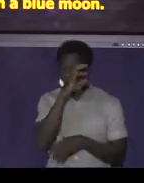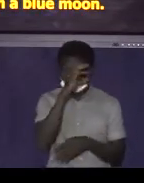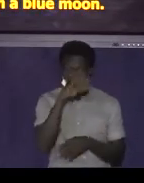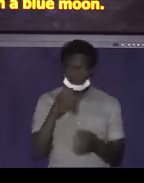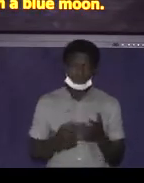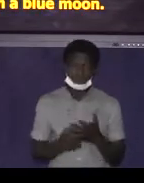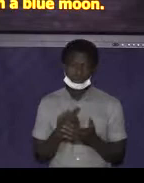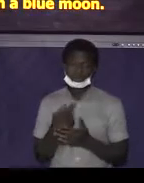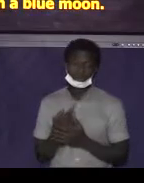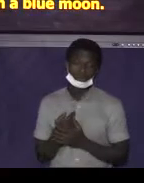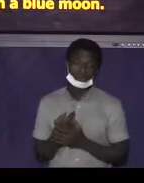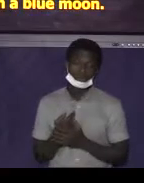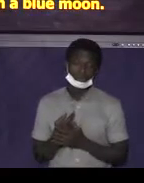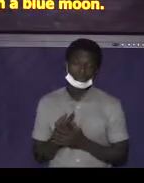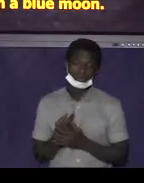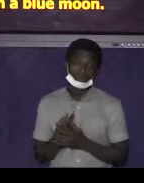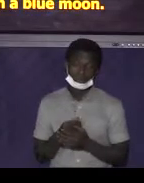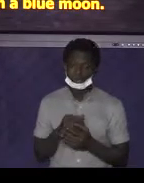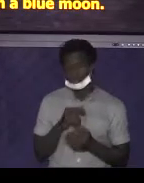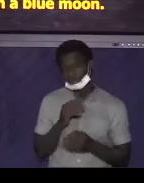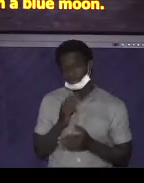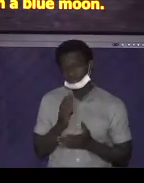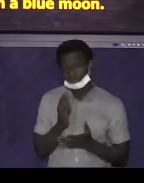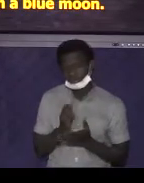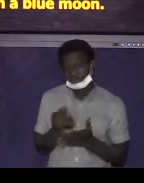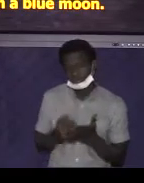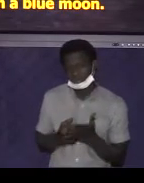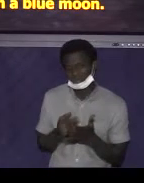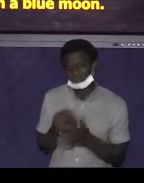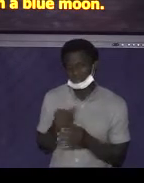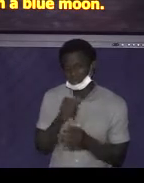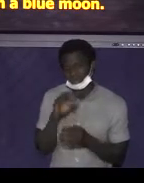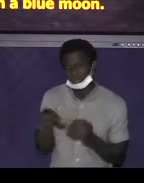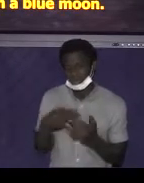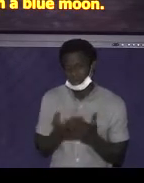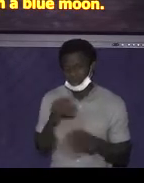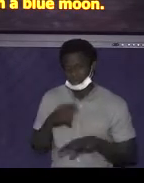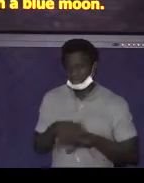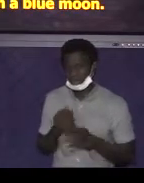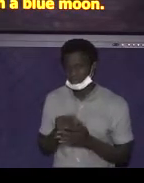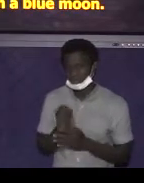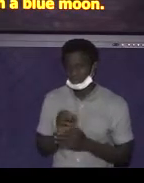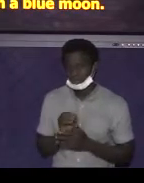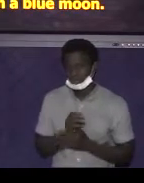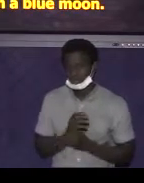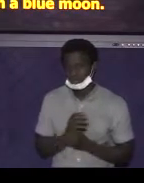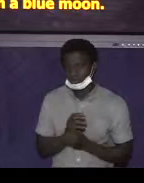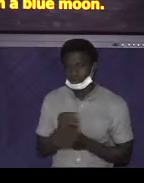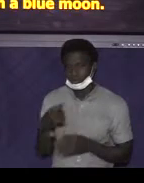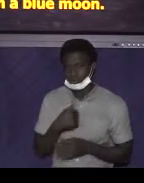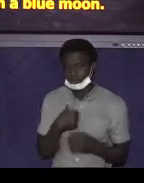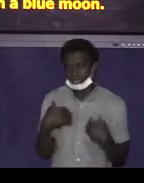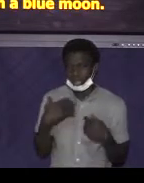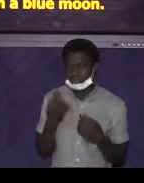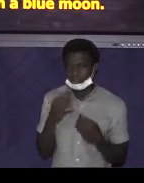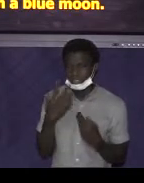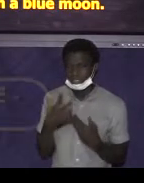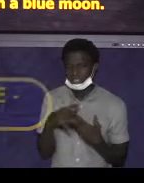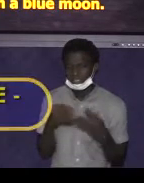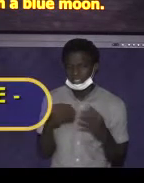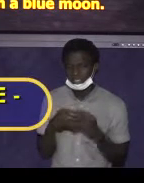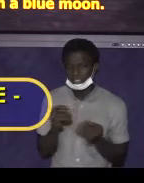is on rare occasions, not all the time. So we have the three